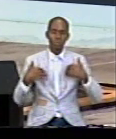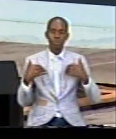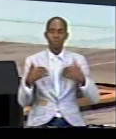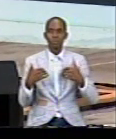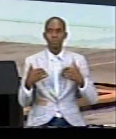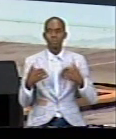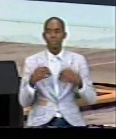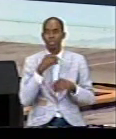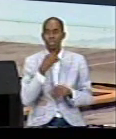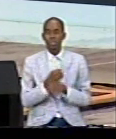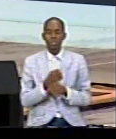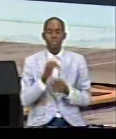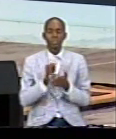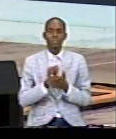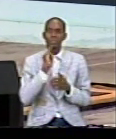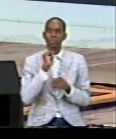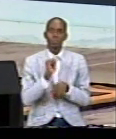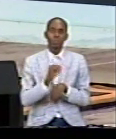That's the work of the devil.